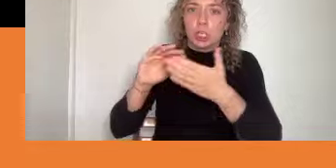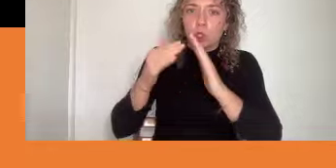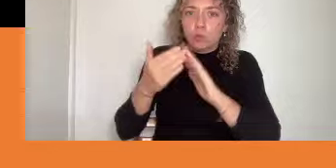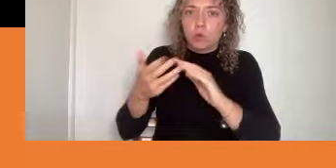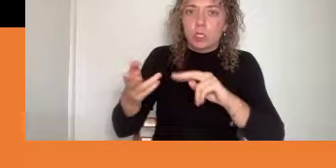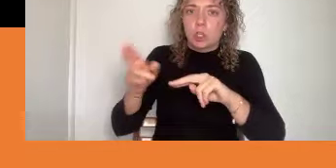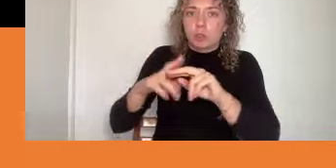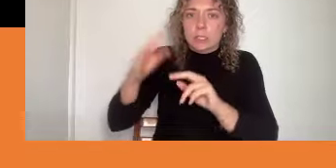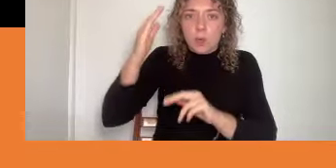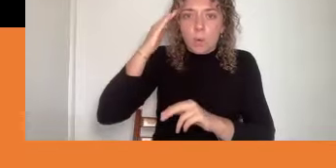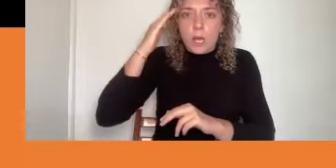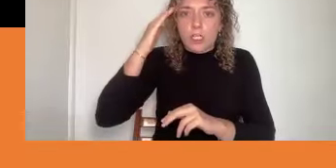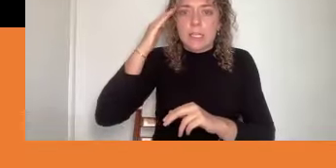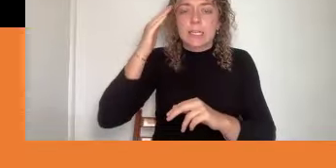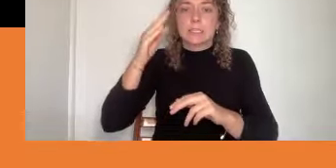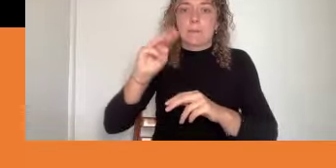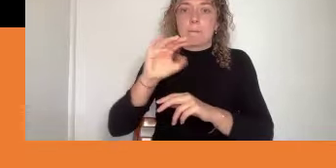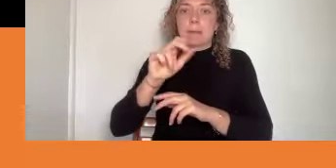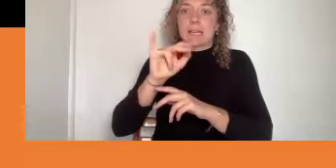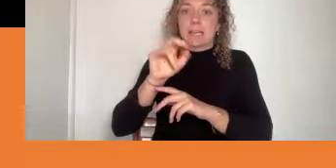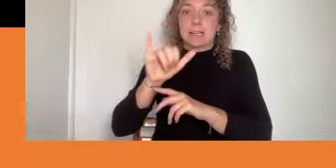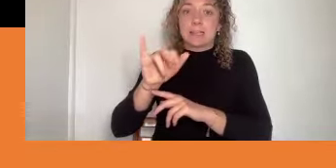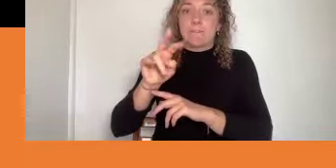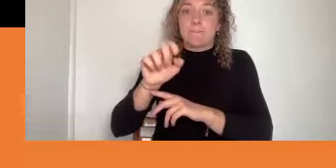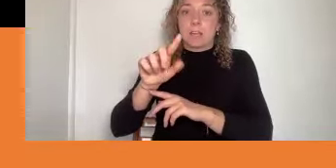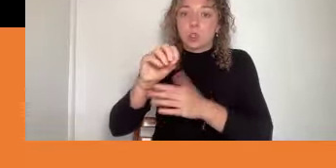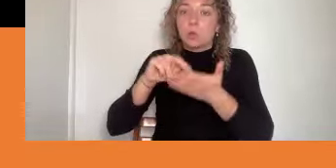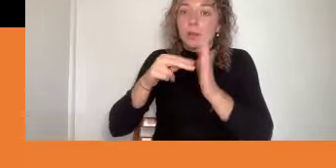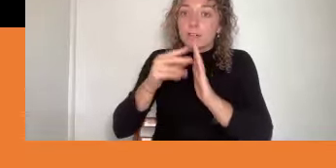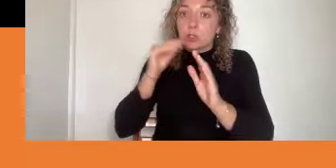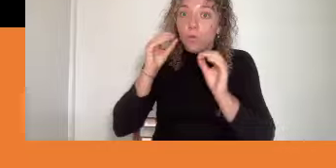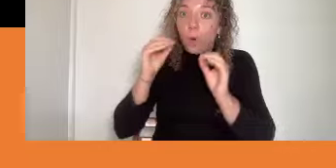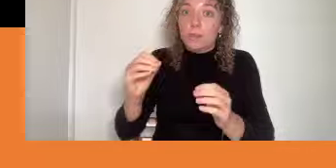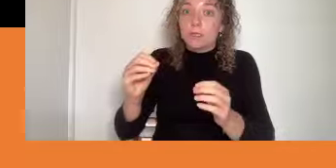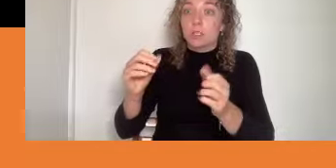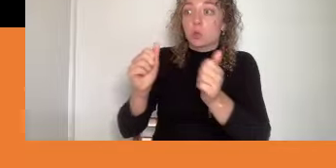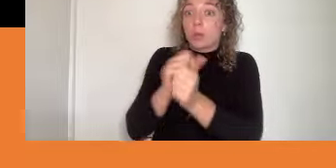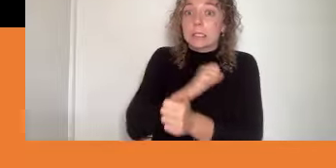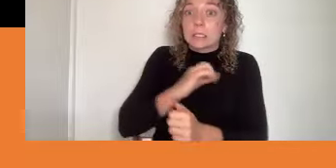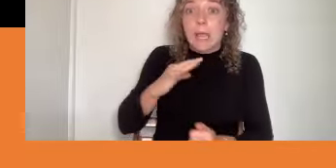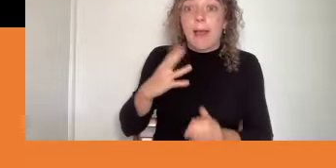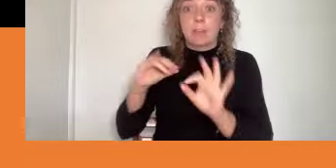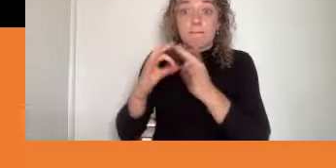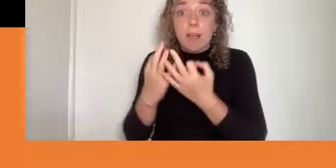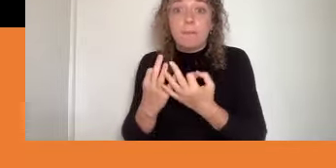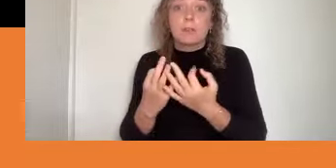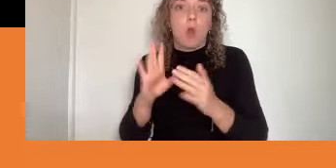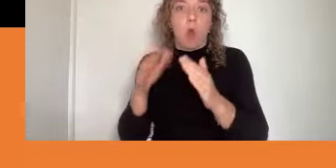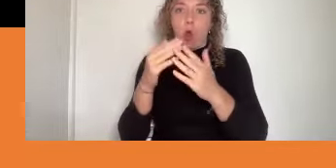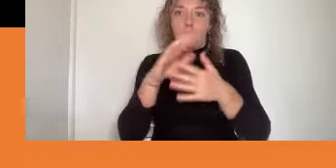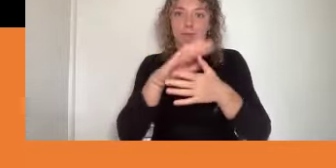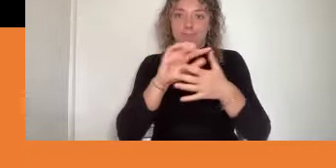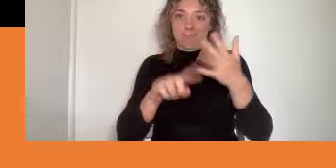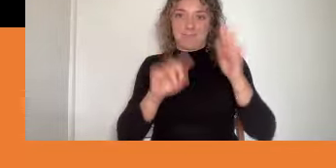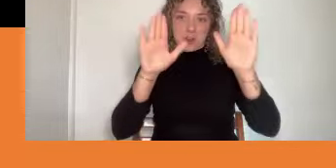and increasing awareness of McKinney-Vento, the definition of homelessness among staff and families are all great answers,